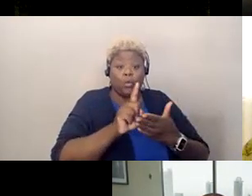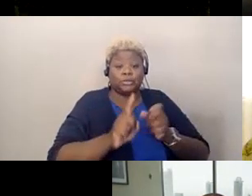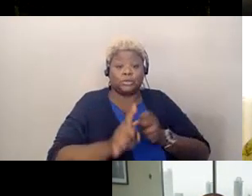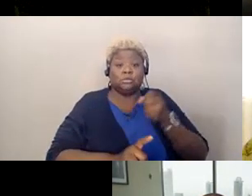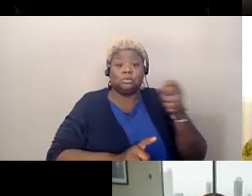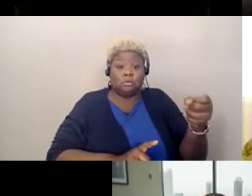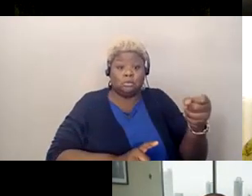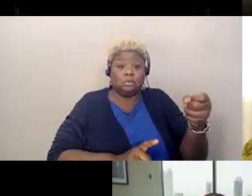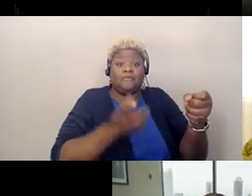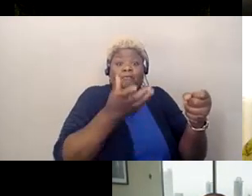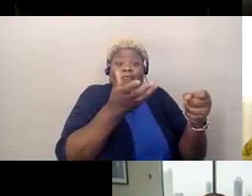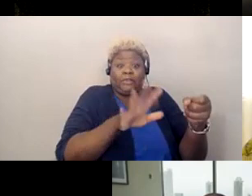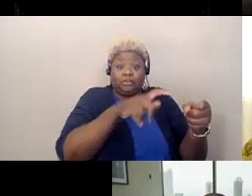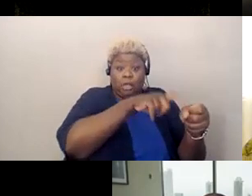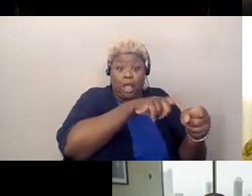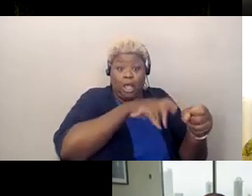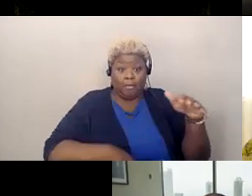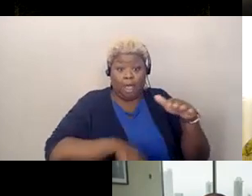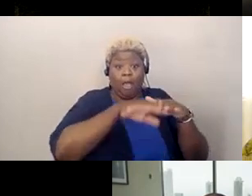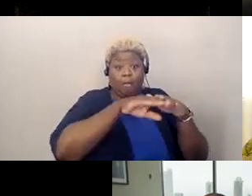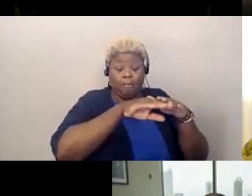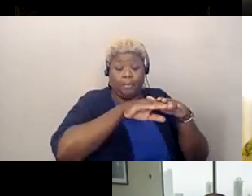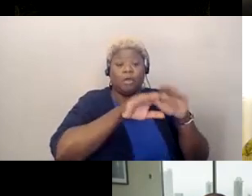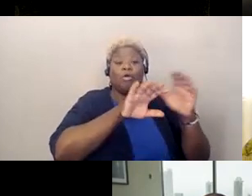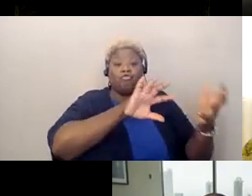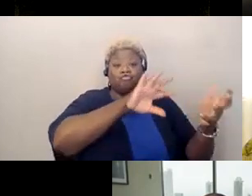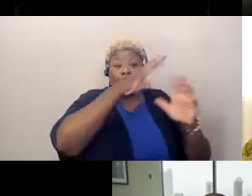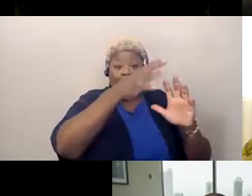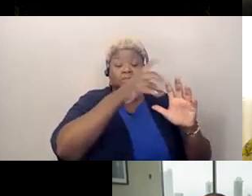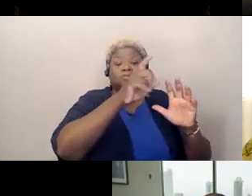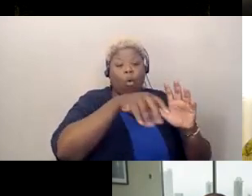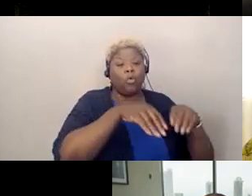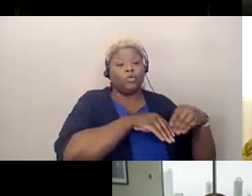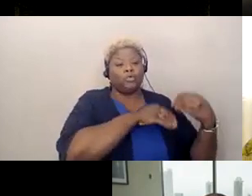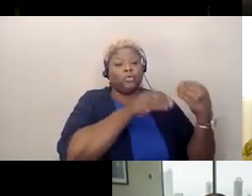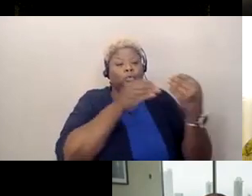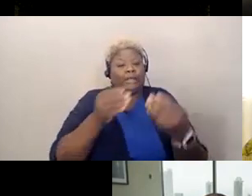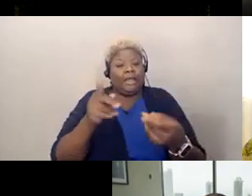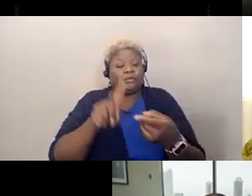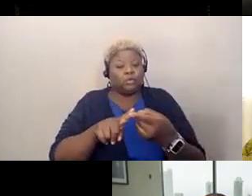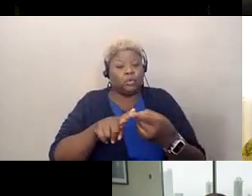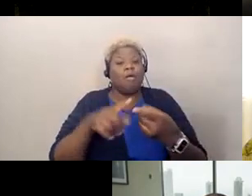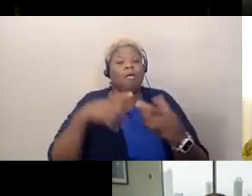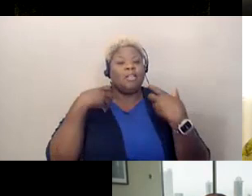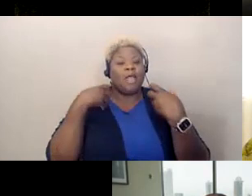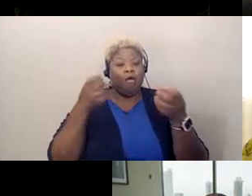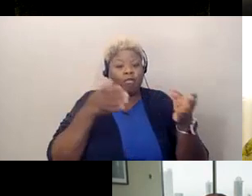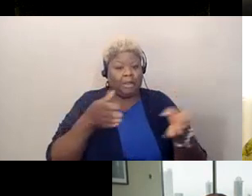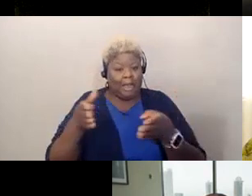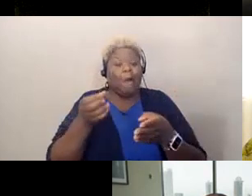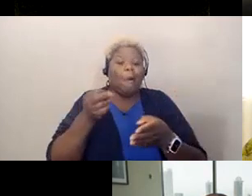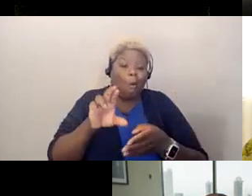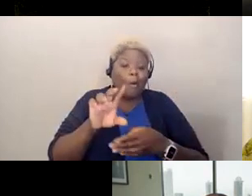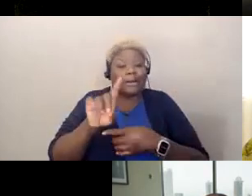that 23 and a half hours, crisis is supposed to hand off to the health plan or DDD